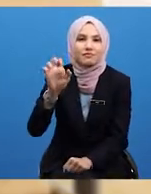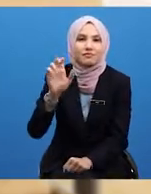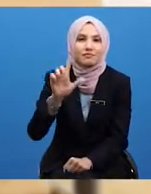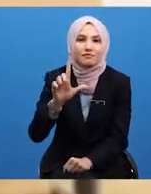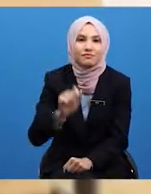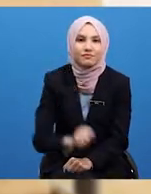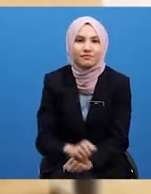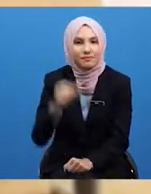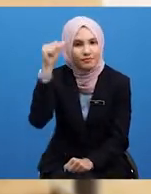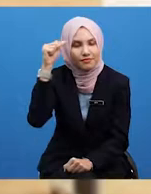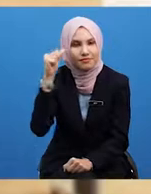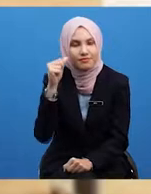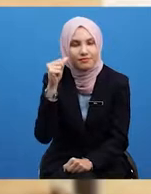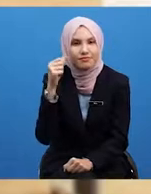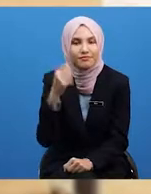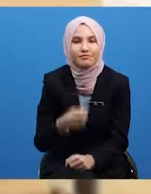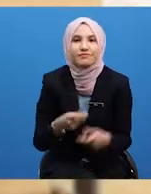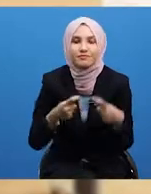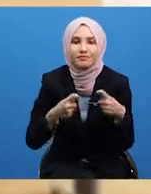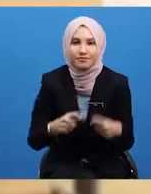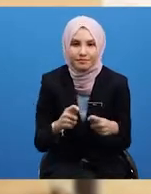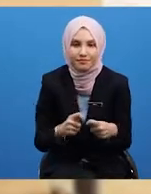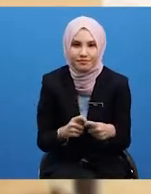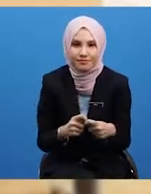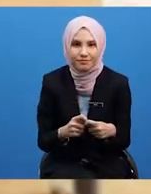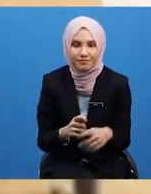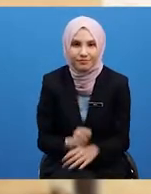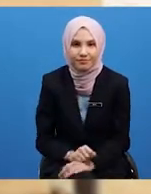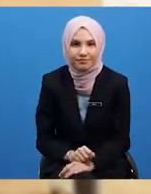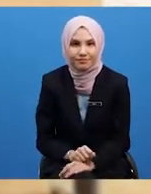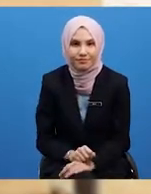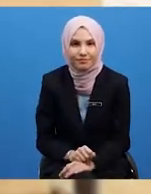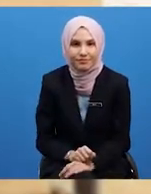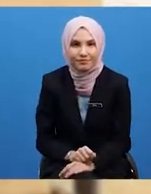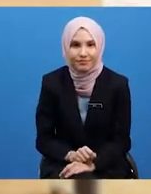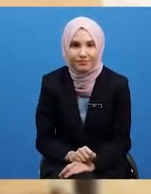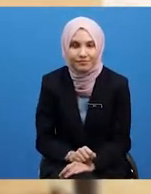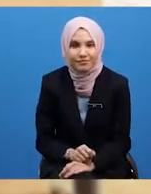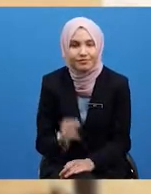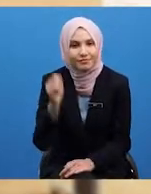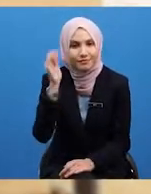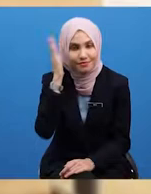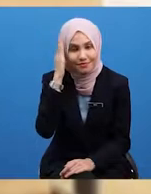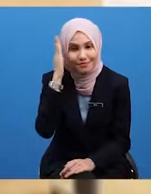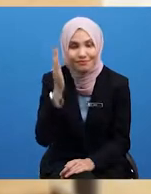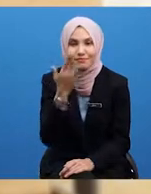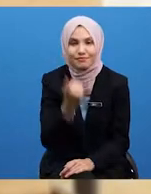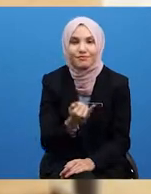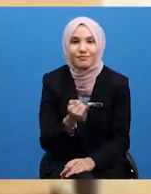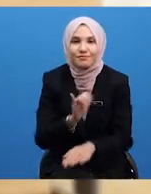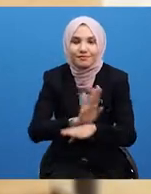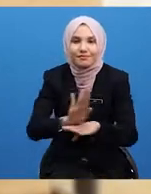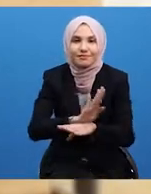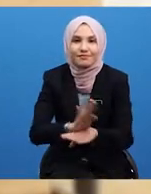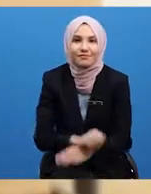Adam is trying to get his attention. I know why he is busy. I had